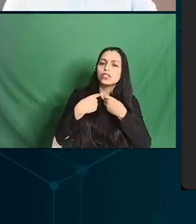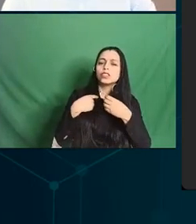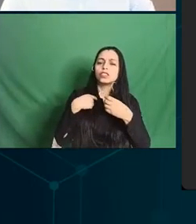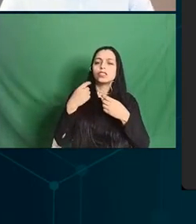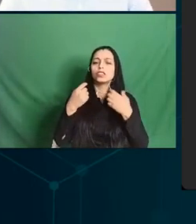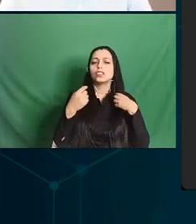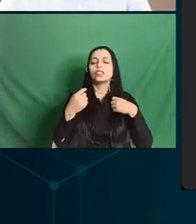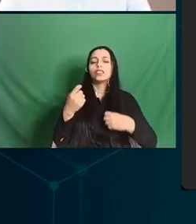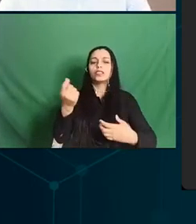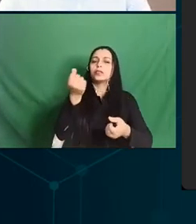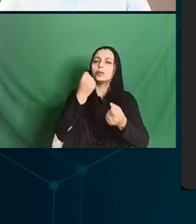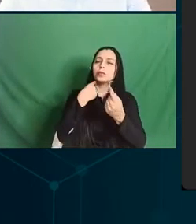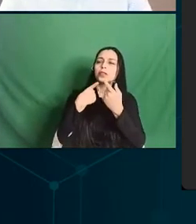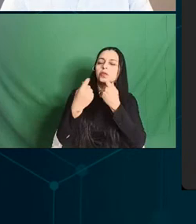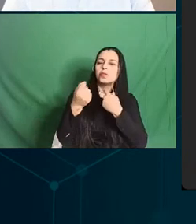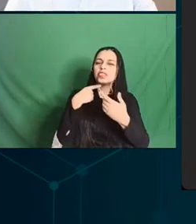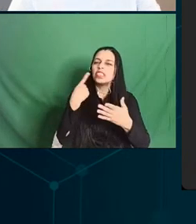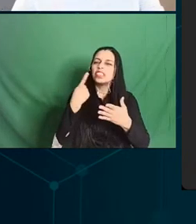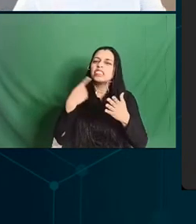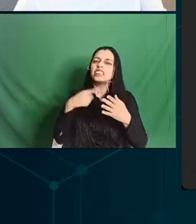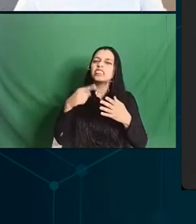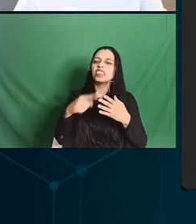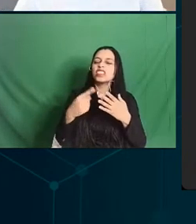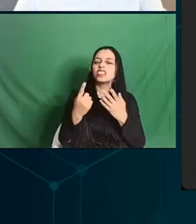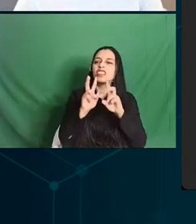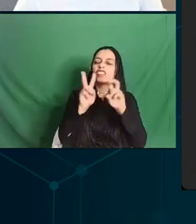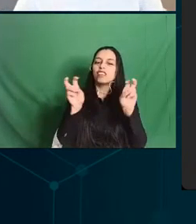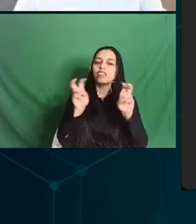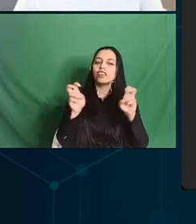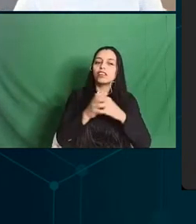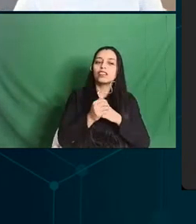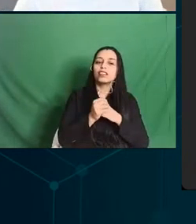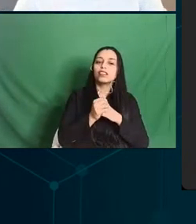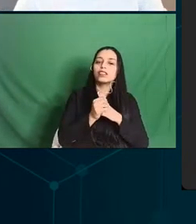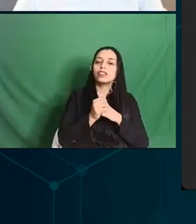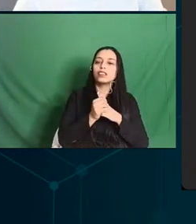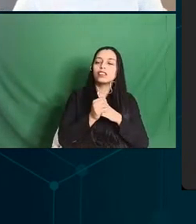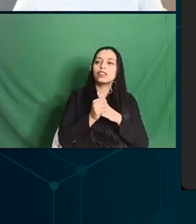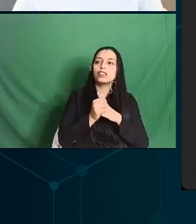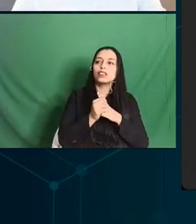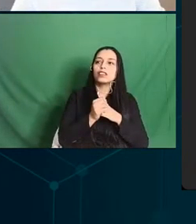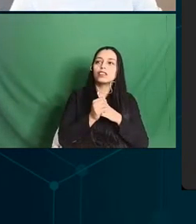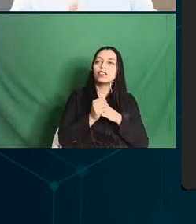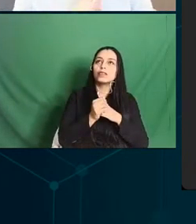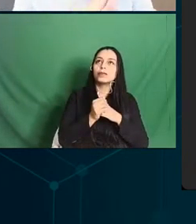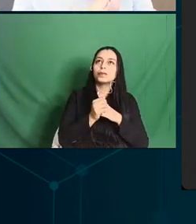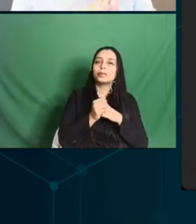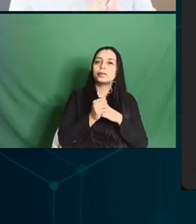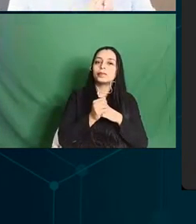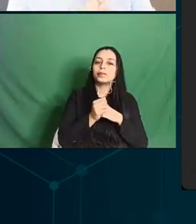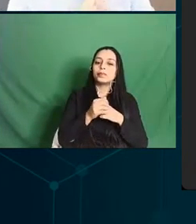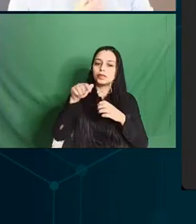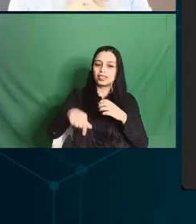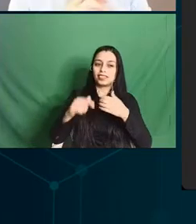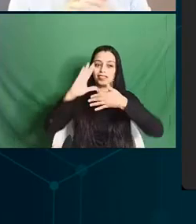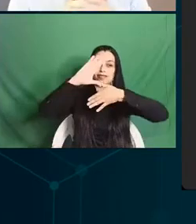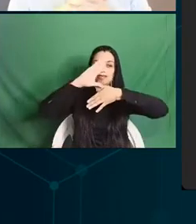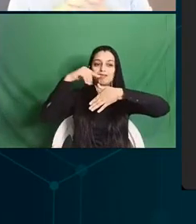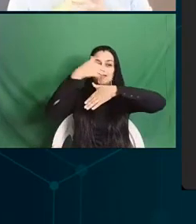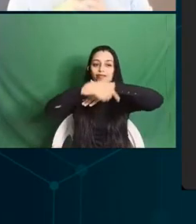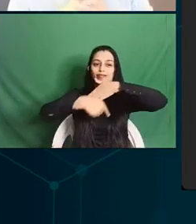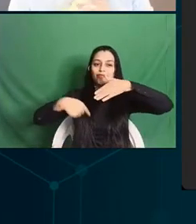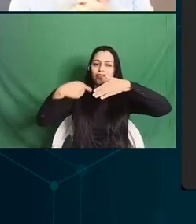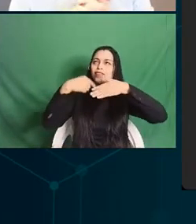asking, what do we think the situation is like in Latin America? I think there's a